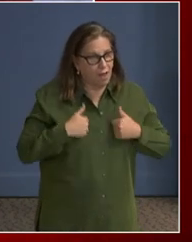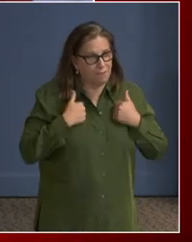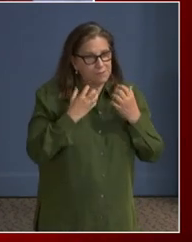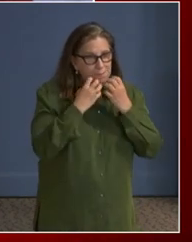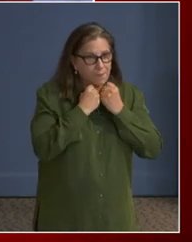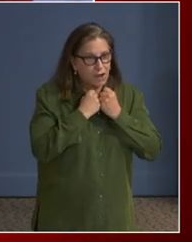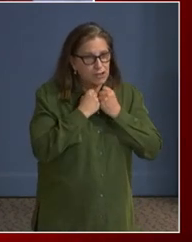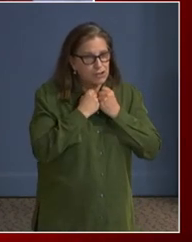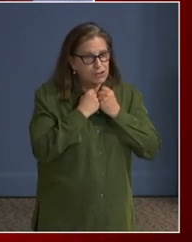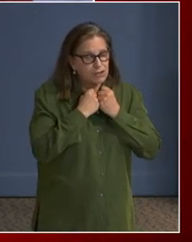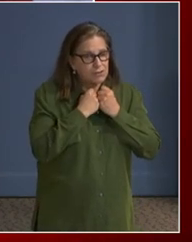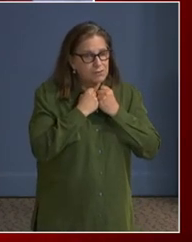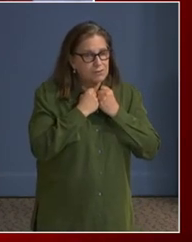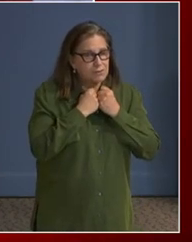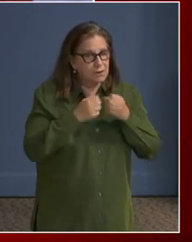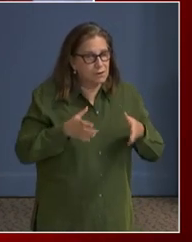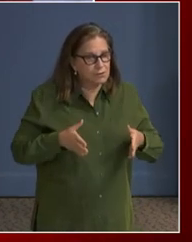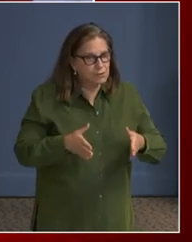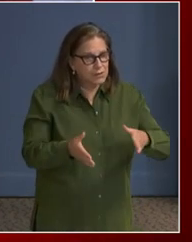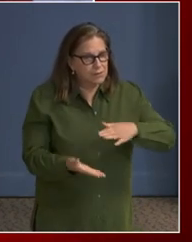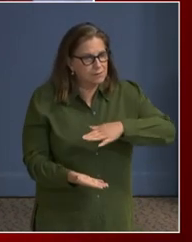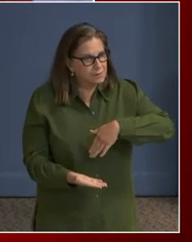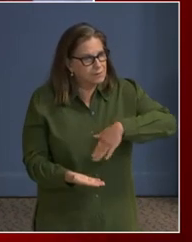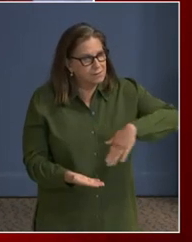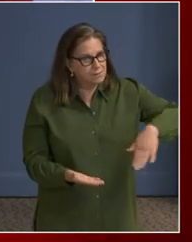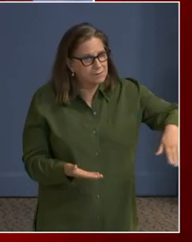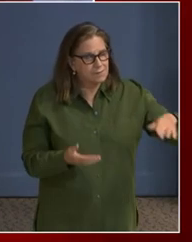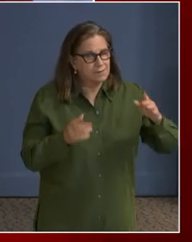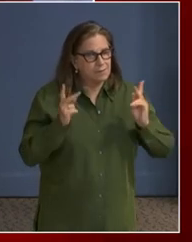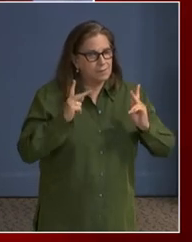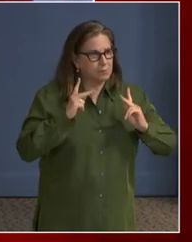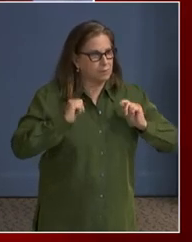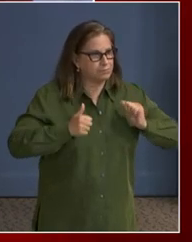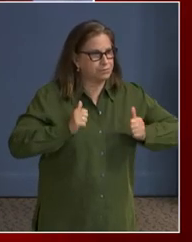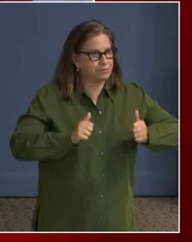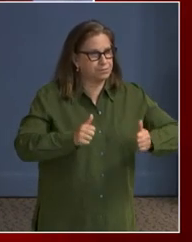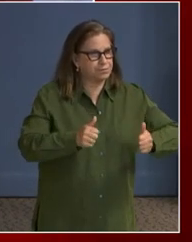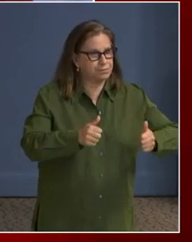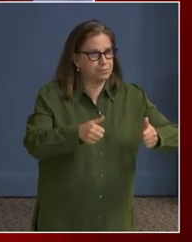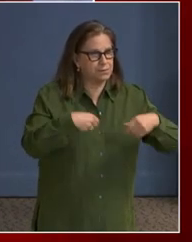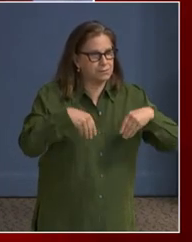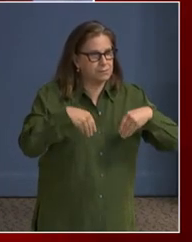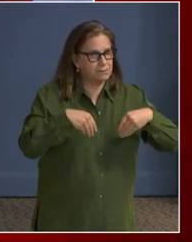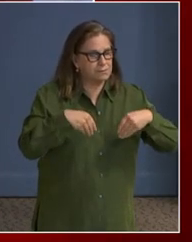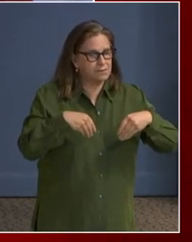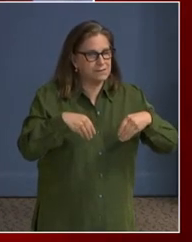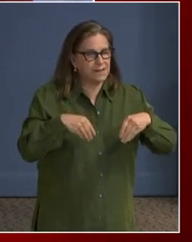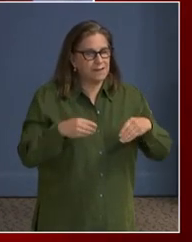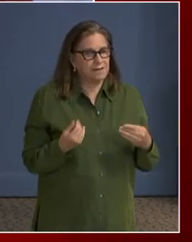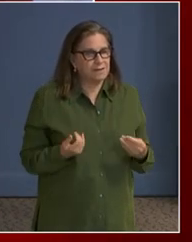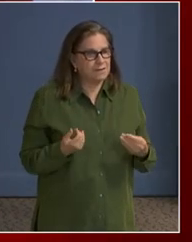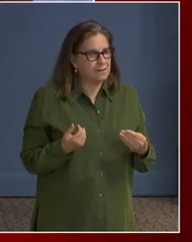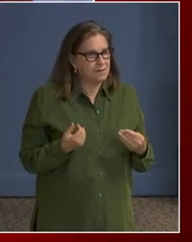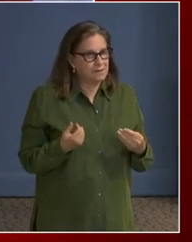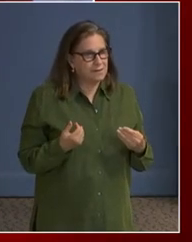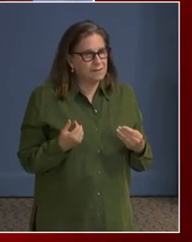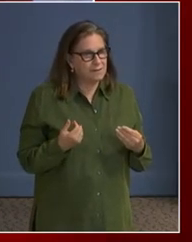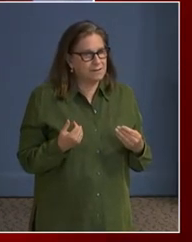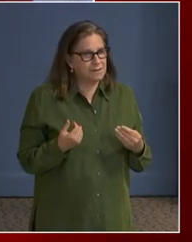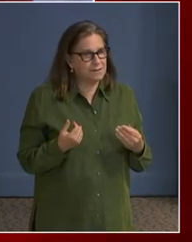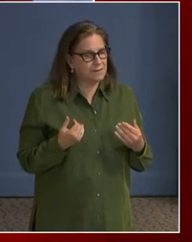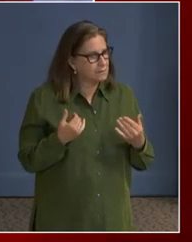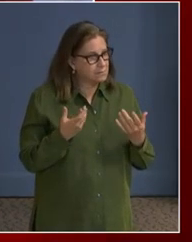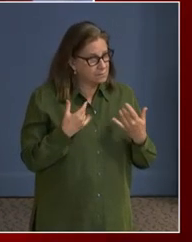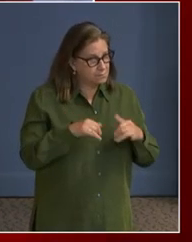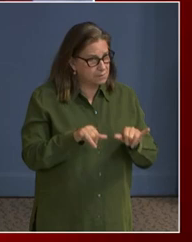Plaza? Sure. And the vendors that have been there. I believe they were told that maybe today is the day they need to get out. And what does that